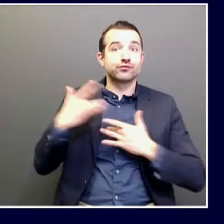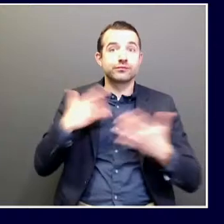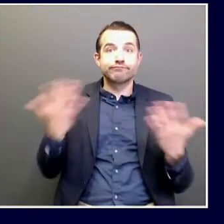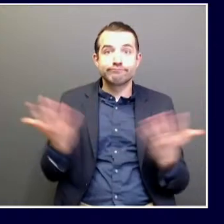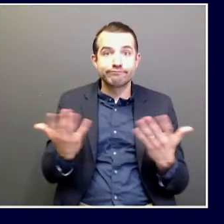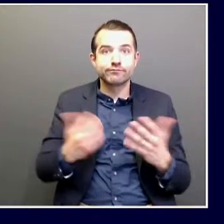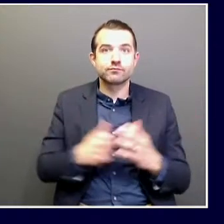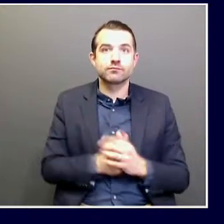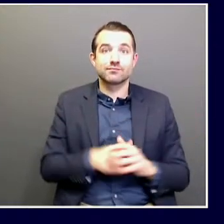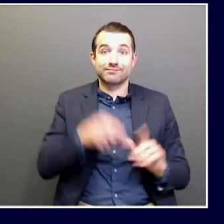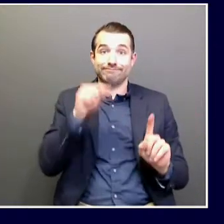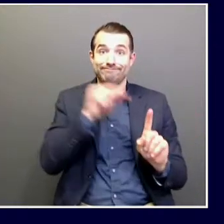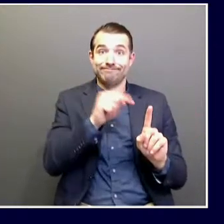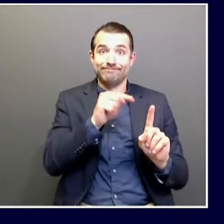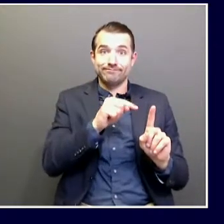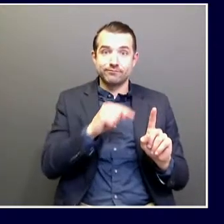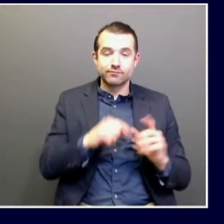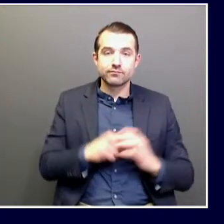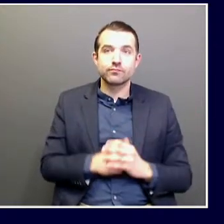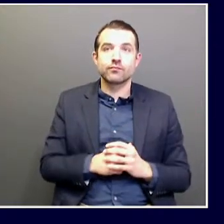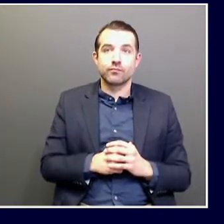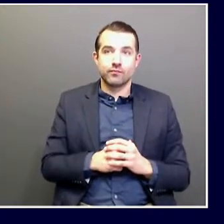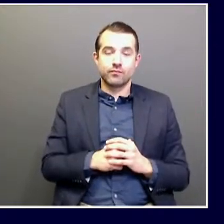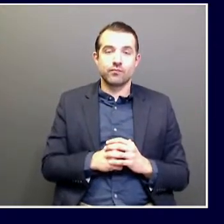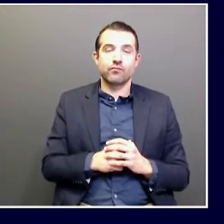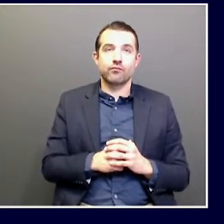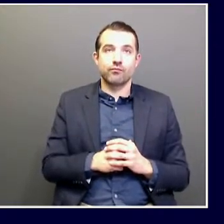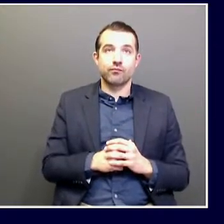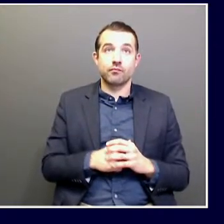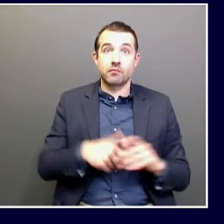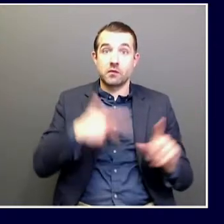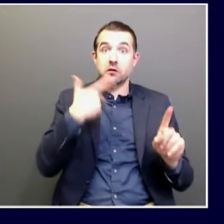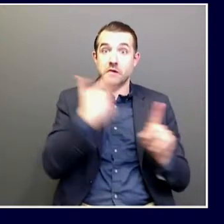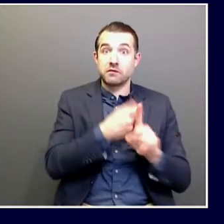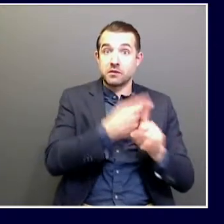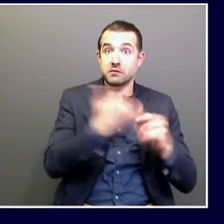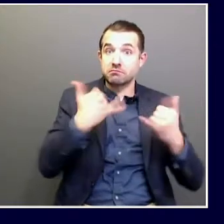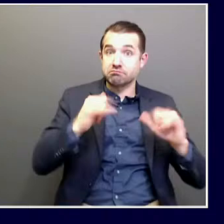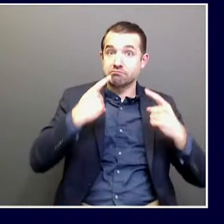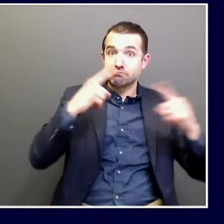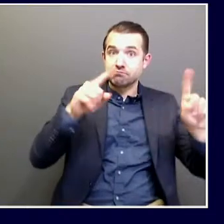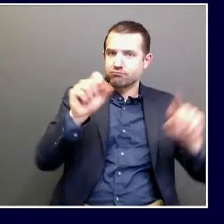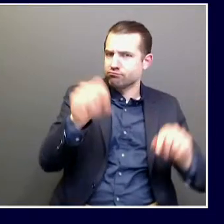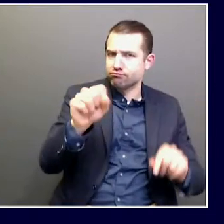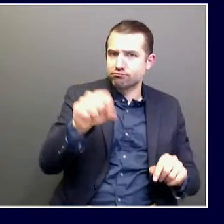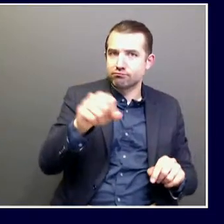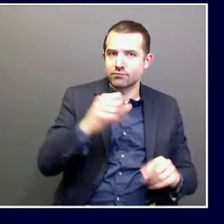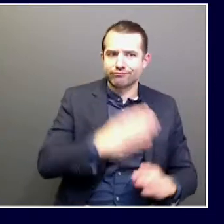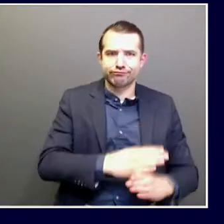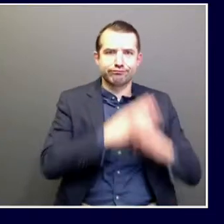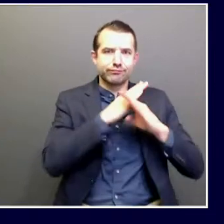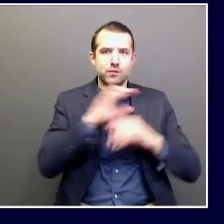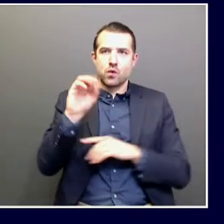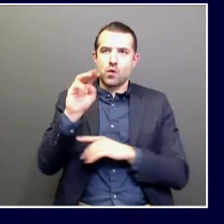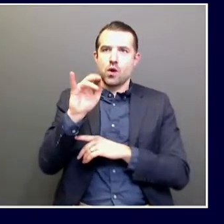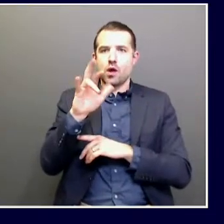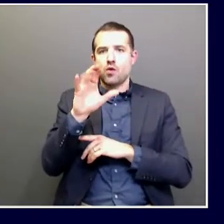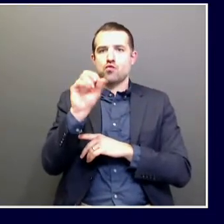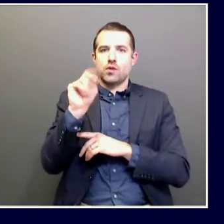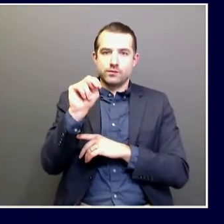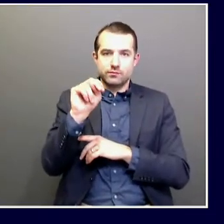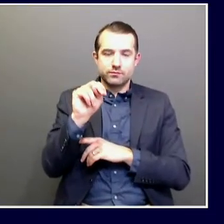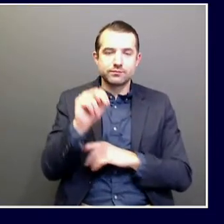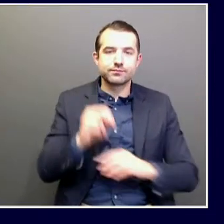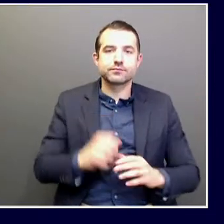that although vaccines remain effective against Omicron, and at least according to top federal health officials like Dr.